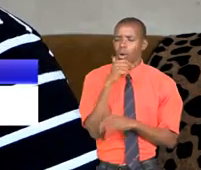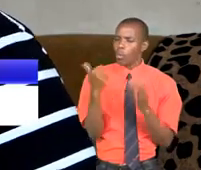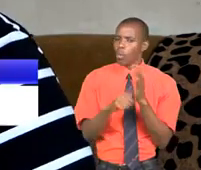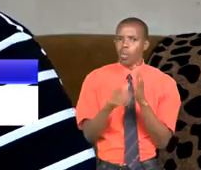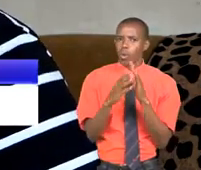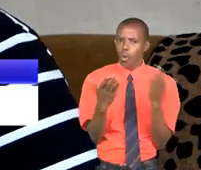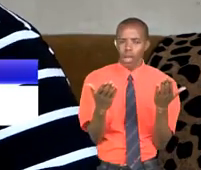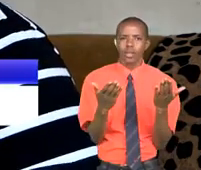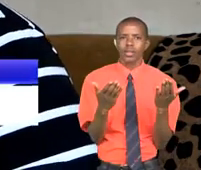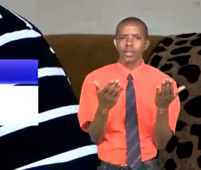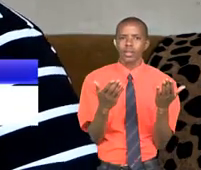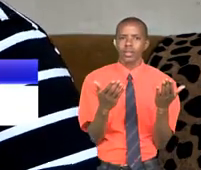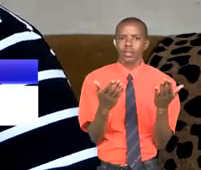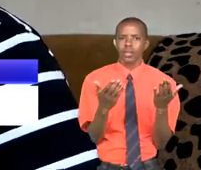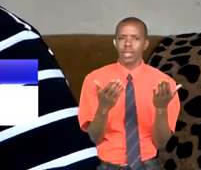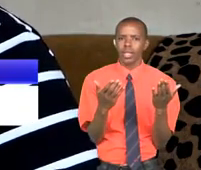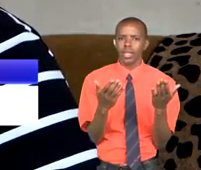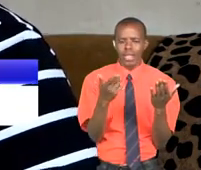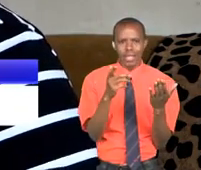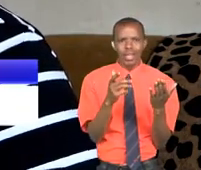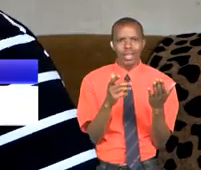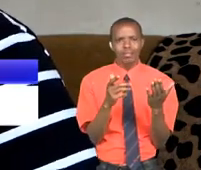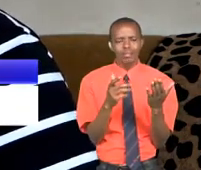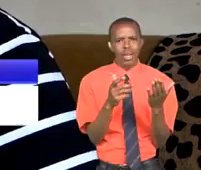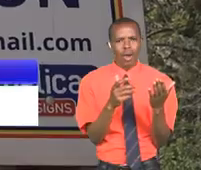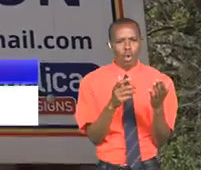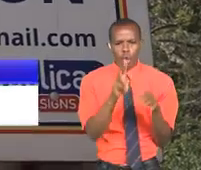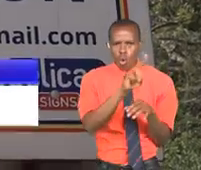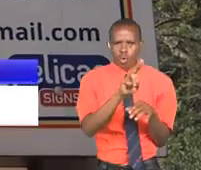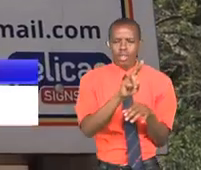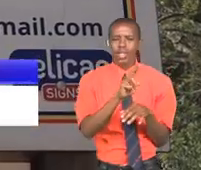yenye imefanya paka ametenga mtoto wake chuo tulikuwa pamoja.